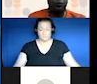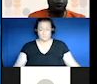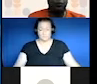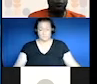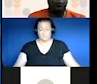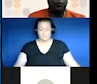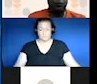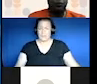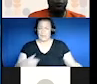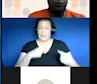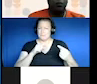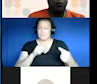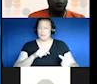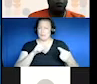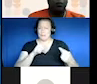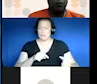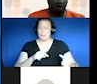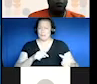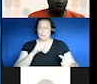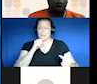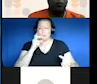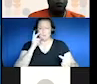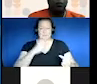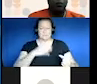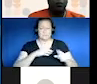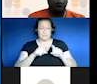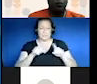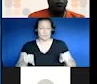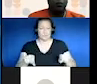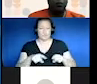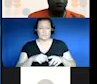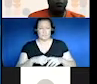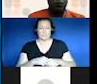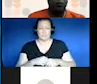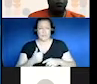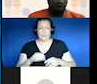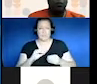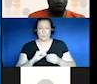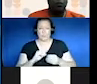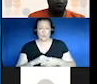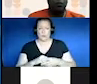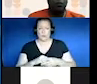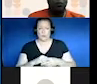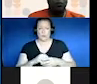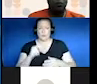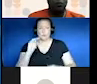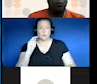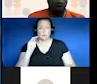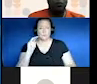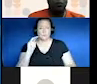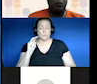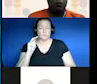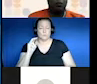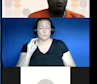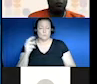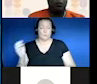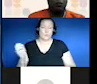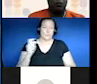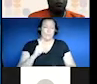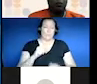I'm having a problem. I don't even see my screen anymore. We're looking at, or if you come back